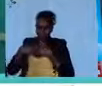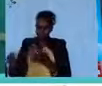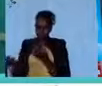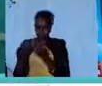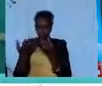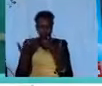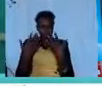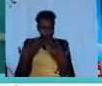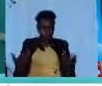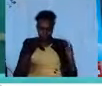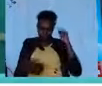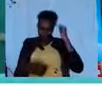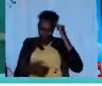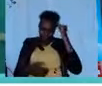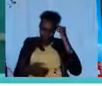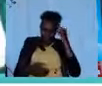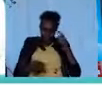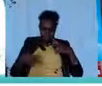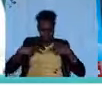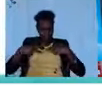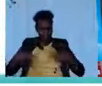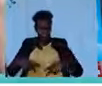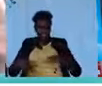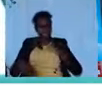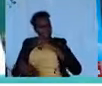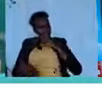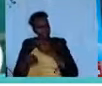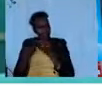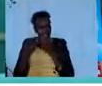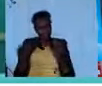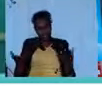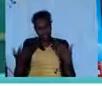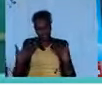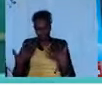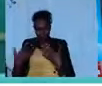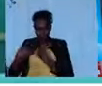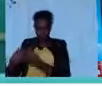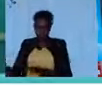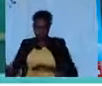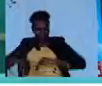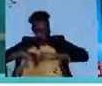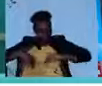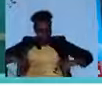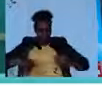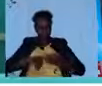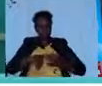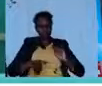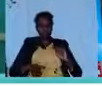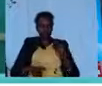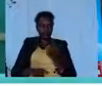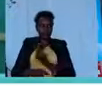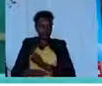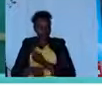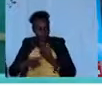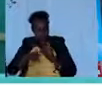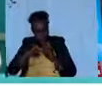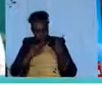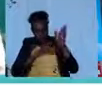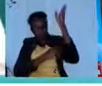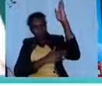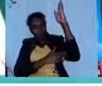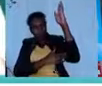things. Psychologically, physically, spiritually, many things have been separated from us. But